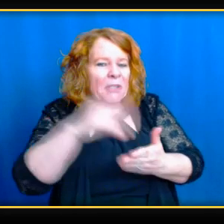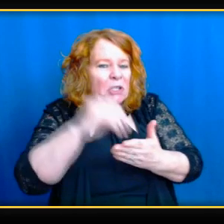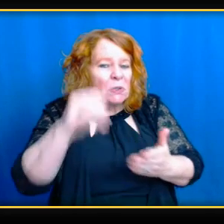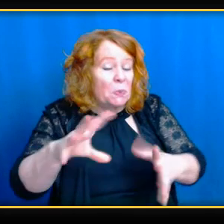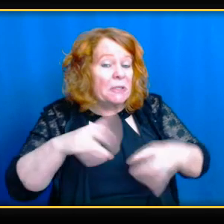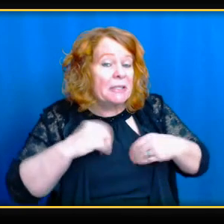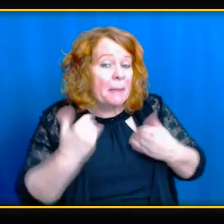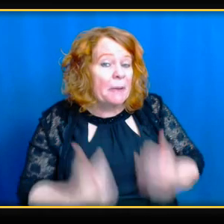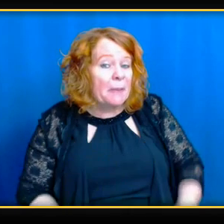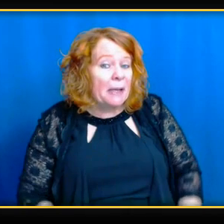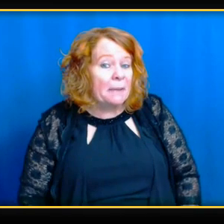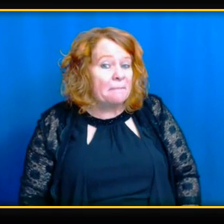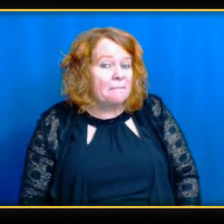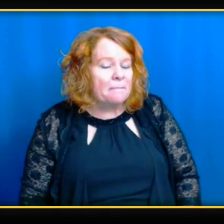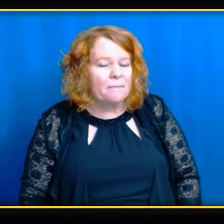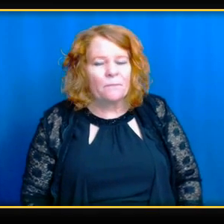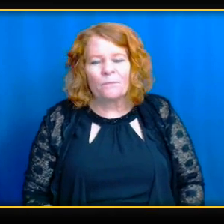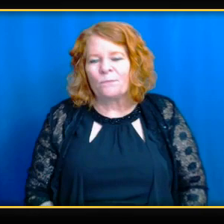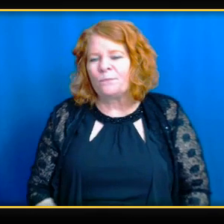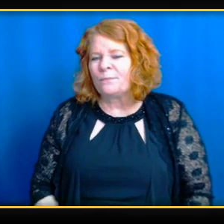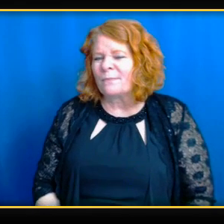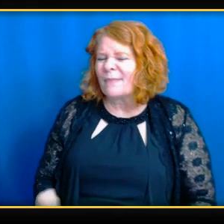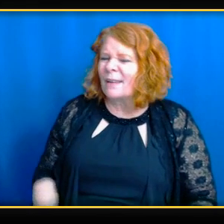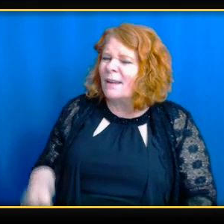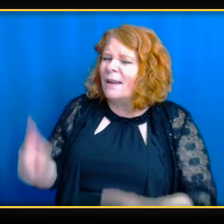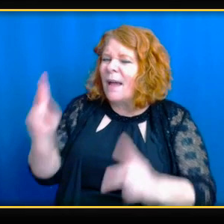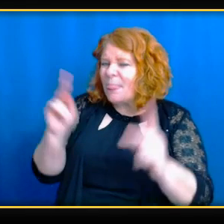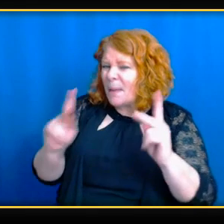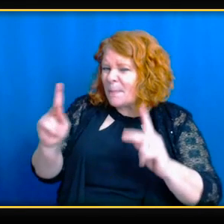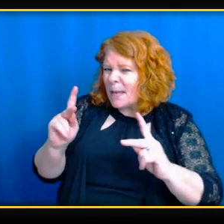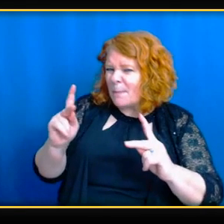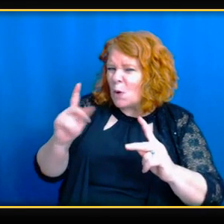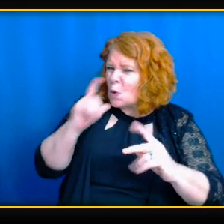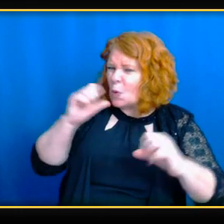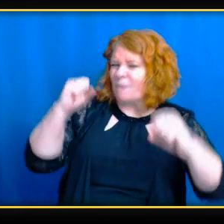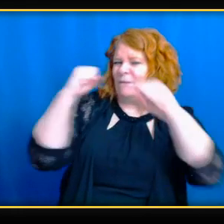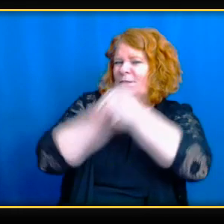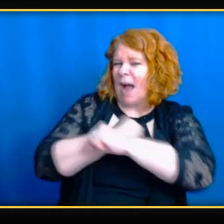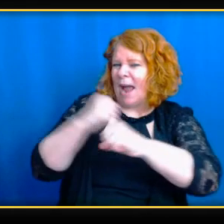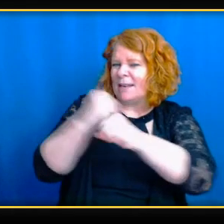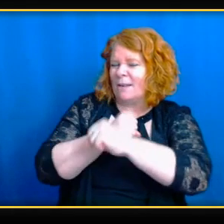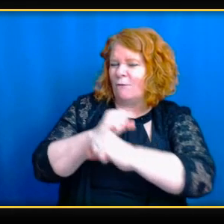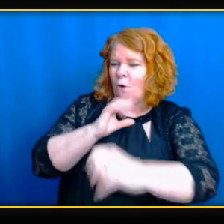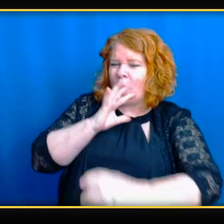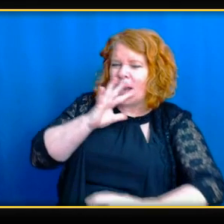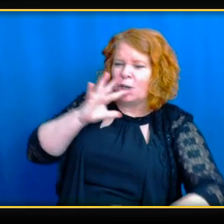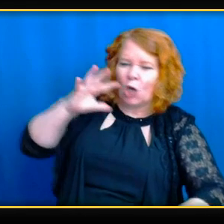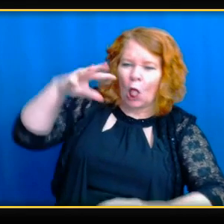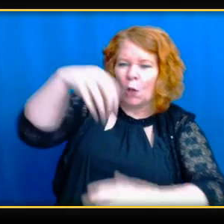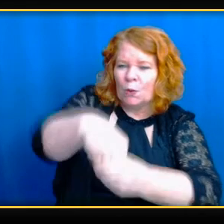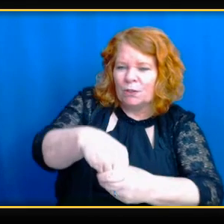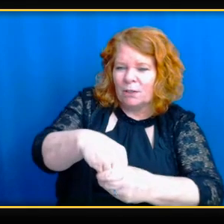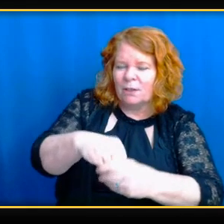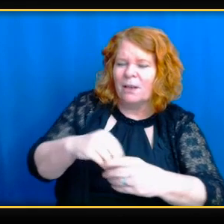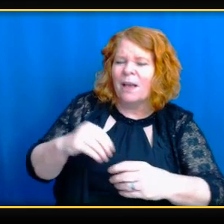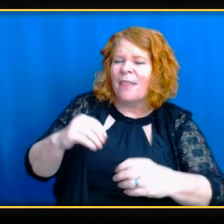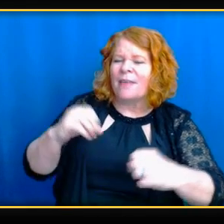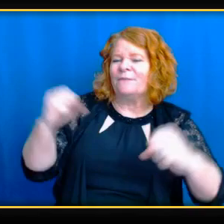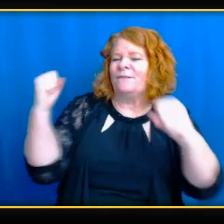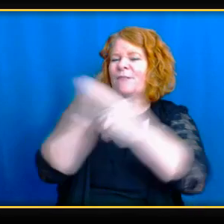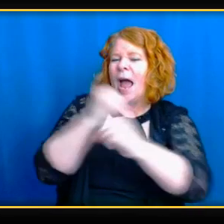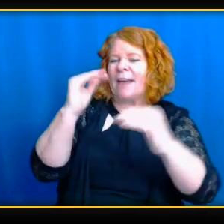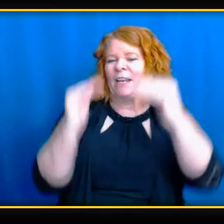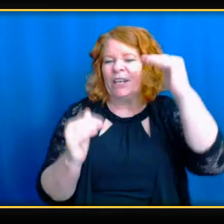Those who fight for inclusion, those who confront injustice, many